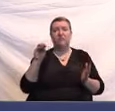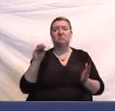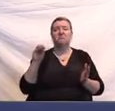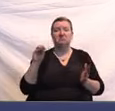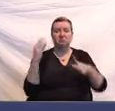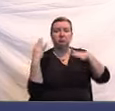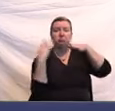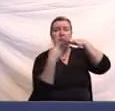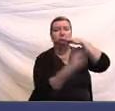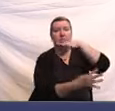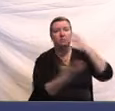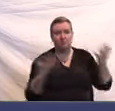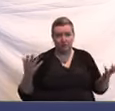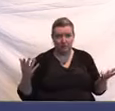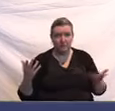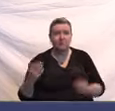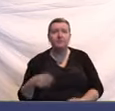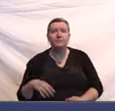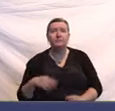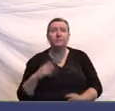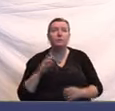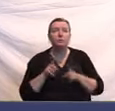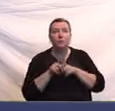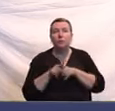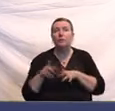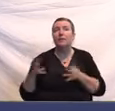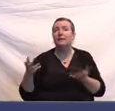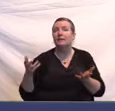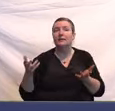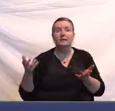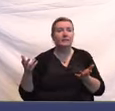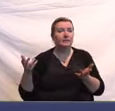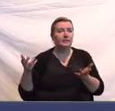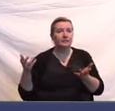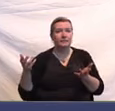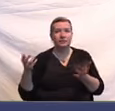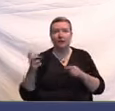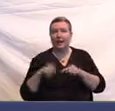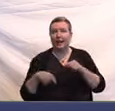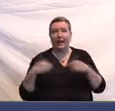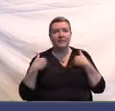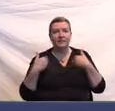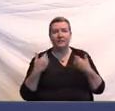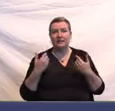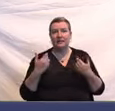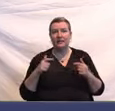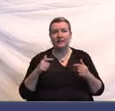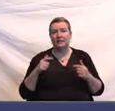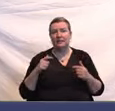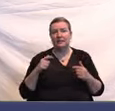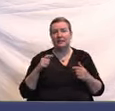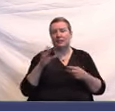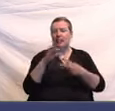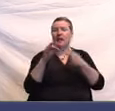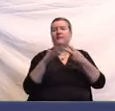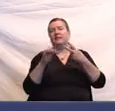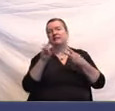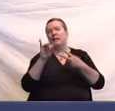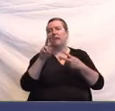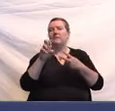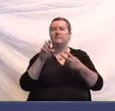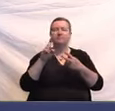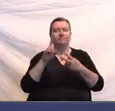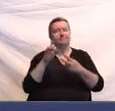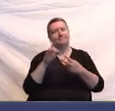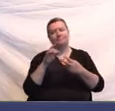also remember, we had barred any elective surgery at that point, which is not the case at the moment, so that you've got to factor that in